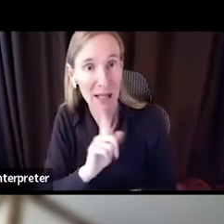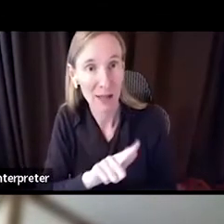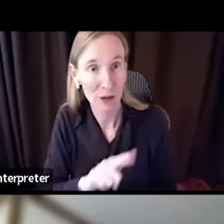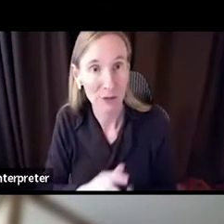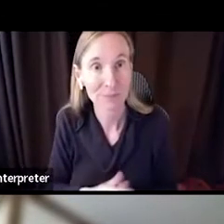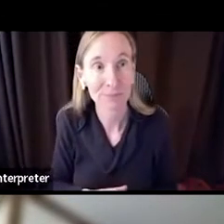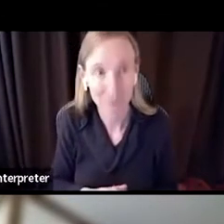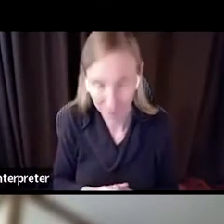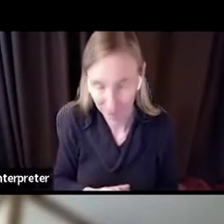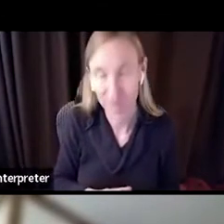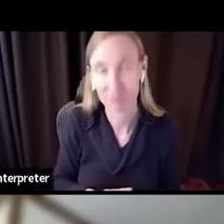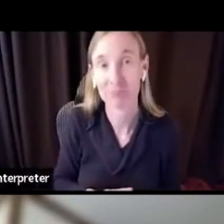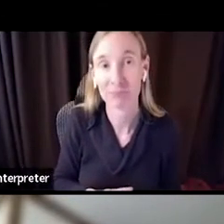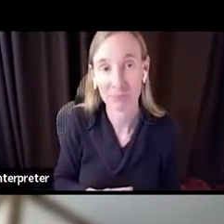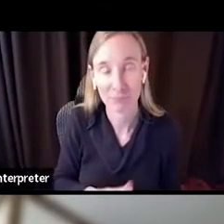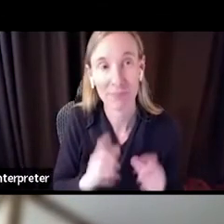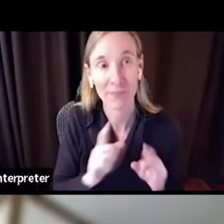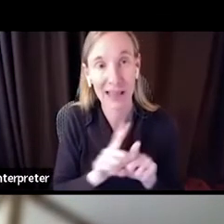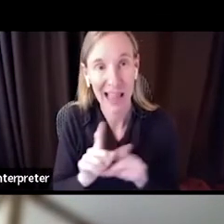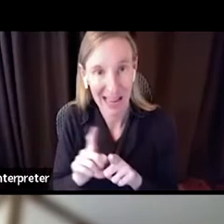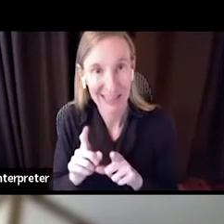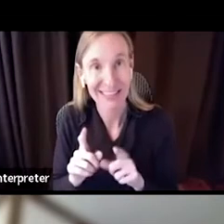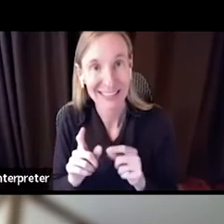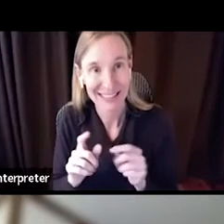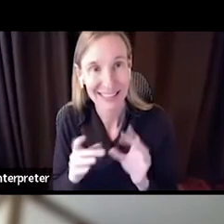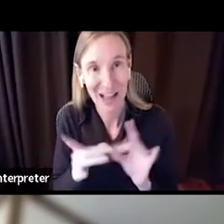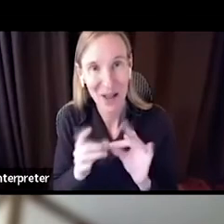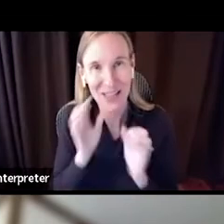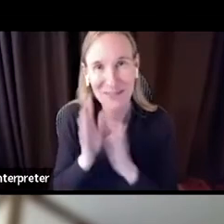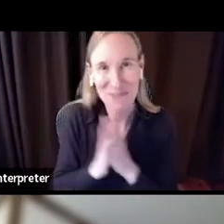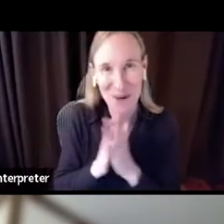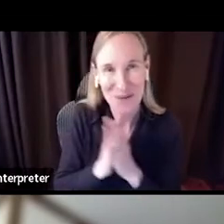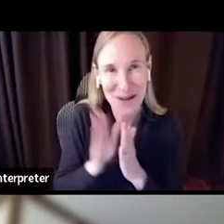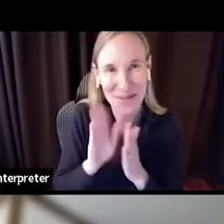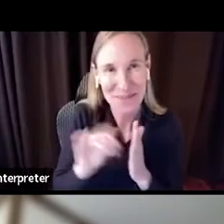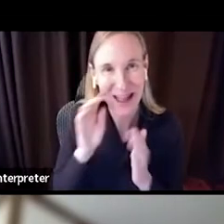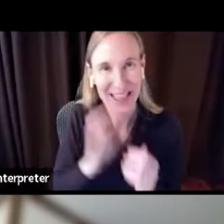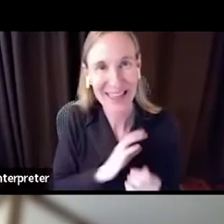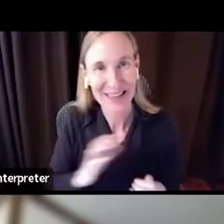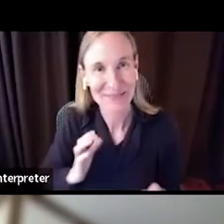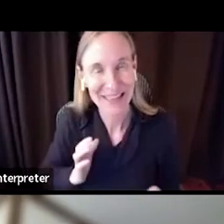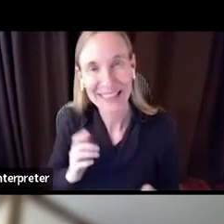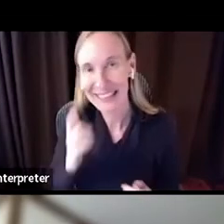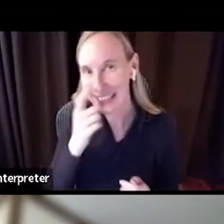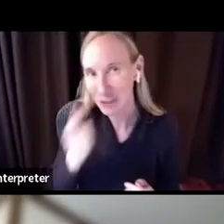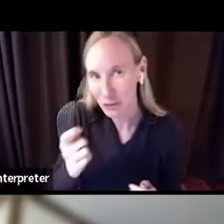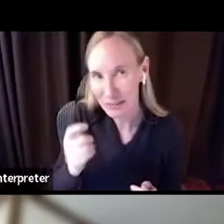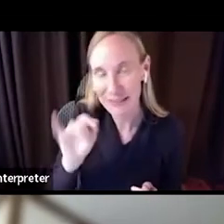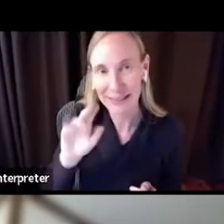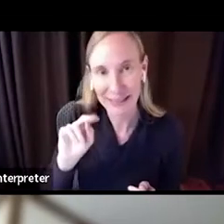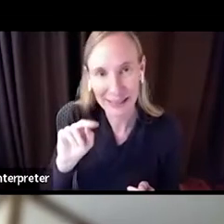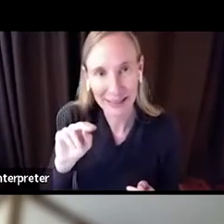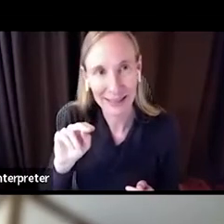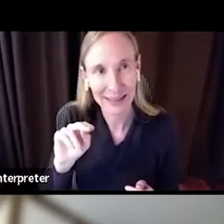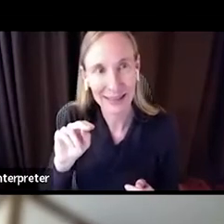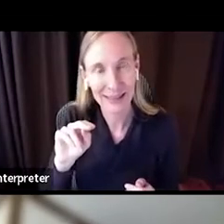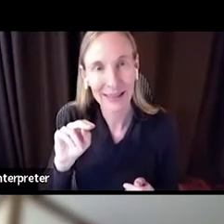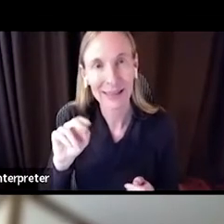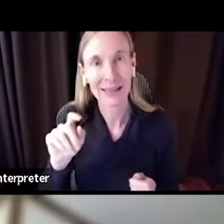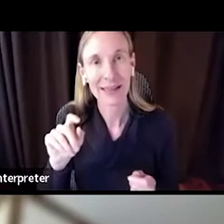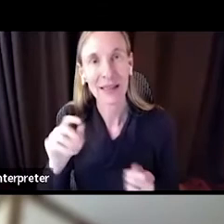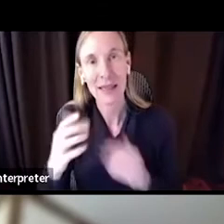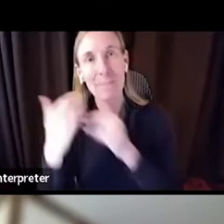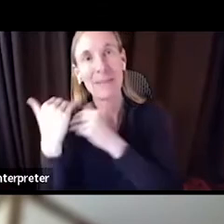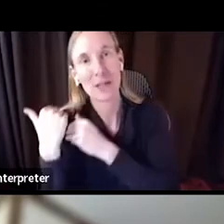I would just say, as an aside, I'm guessing this is motivated in part by our committee's interest in the administrative burden of